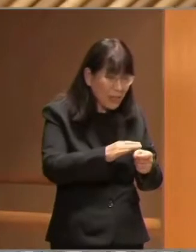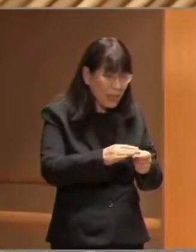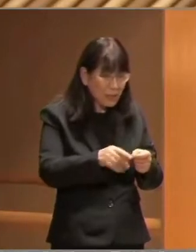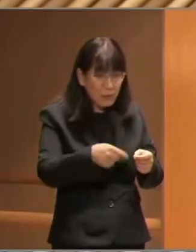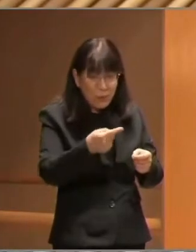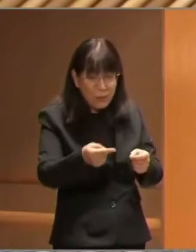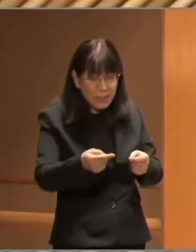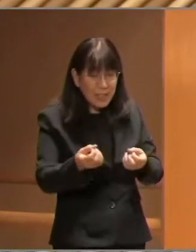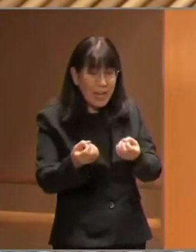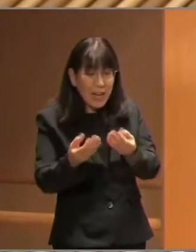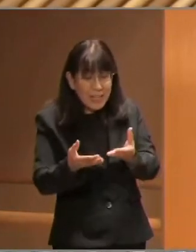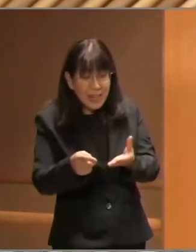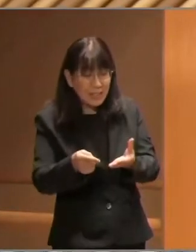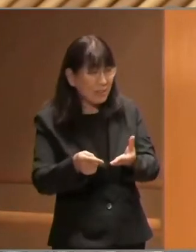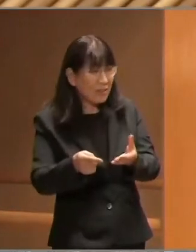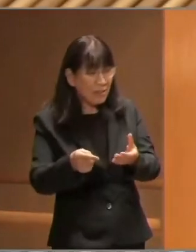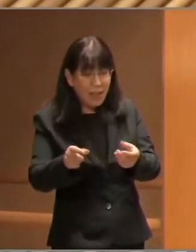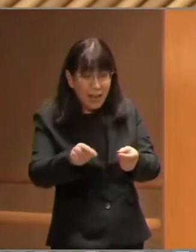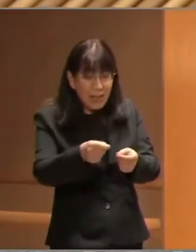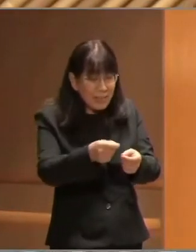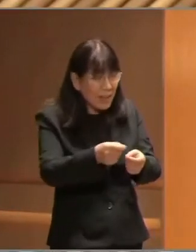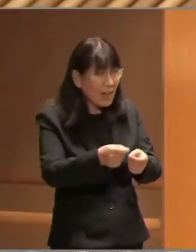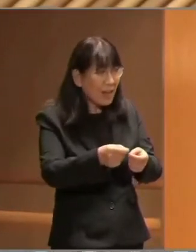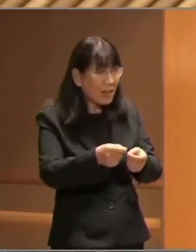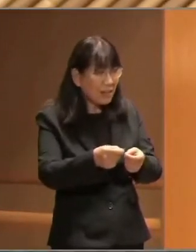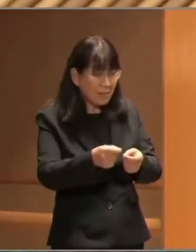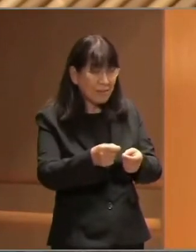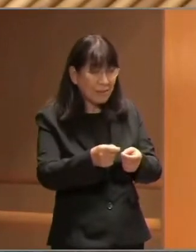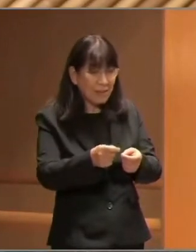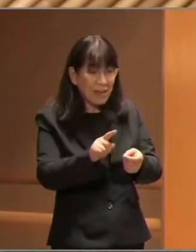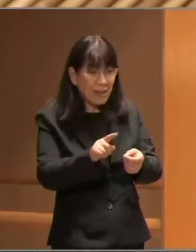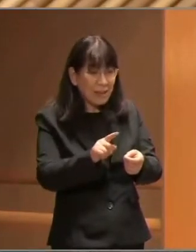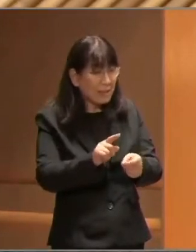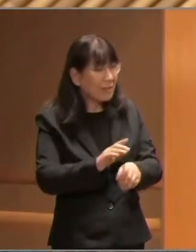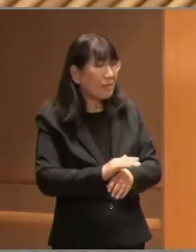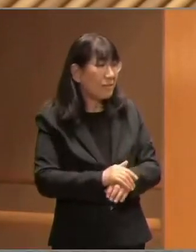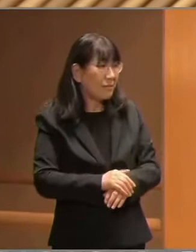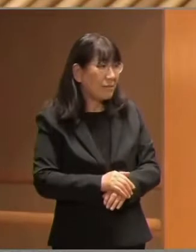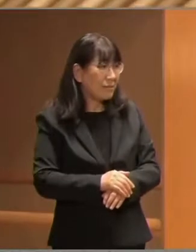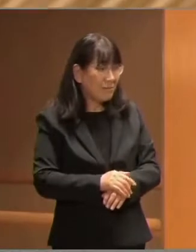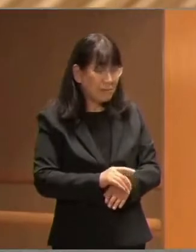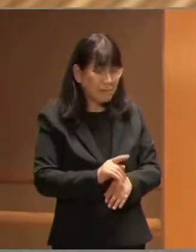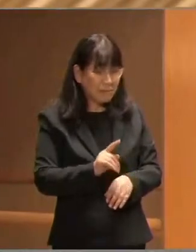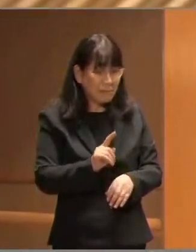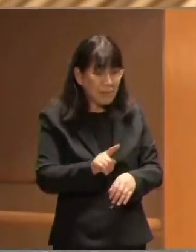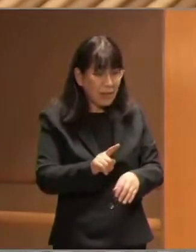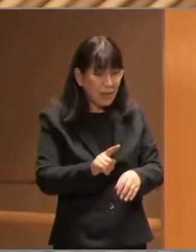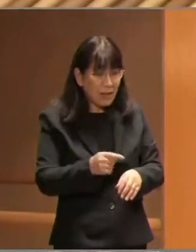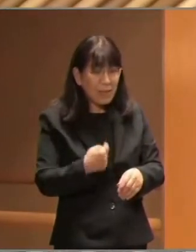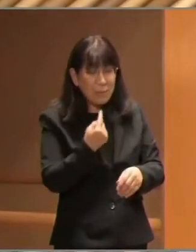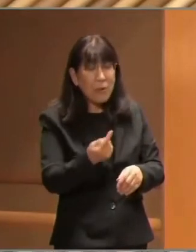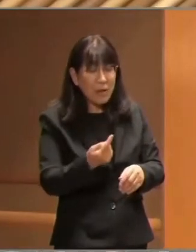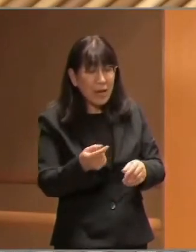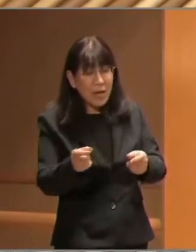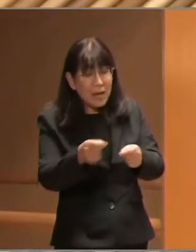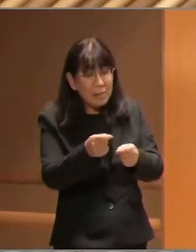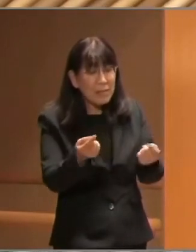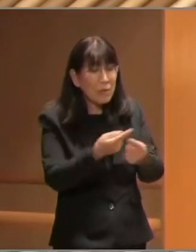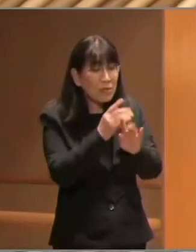the remains of the originally braided part, and my father